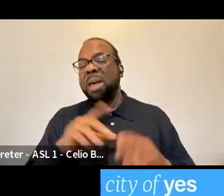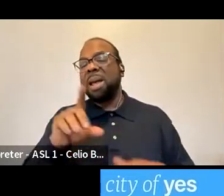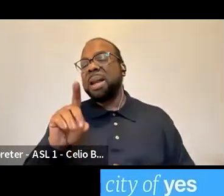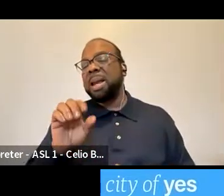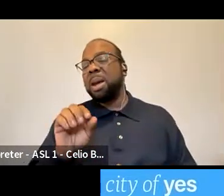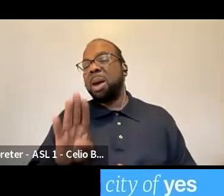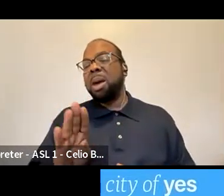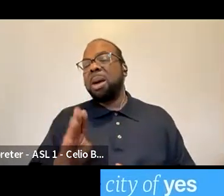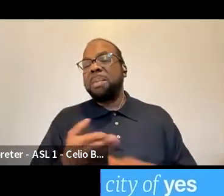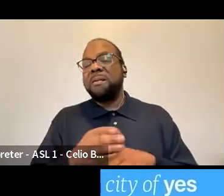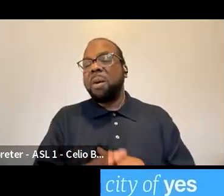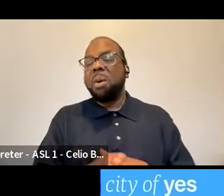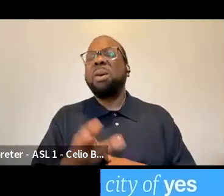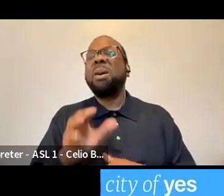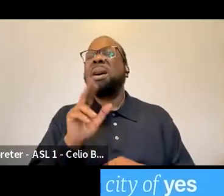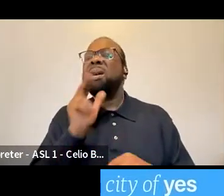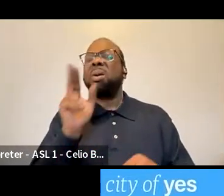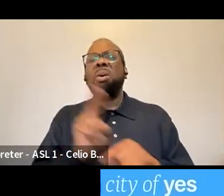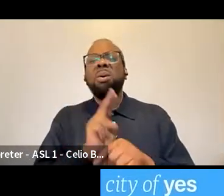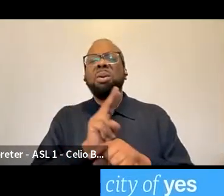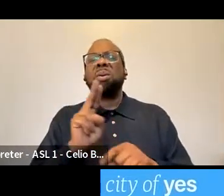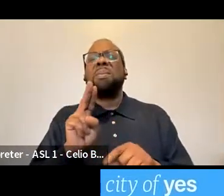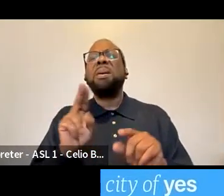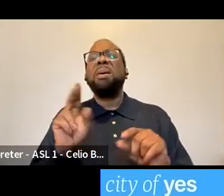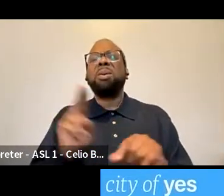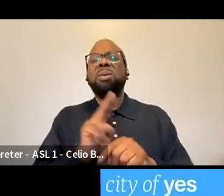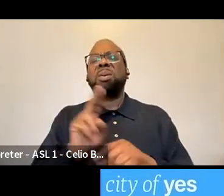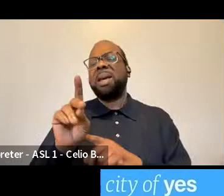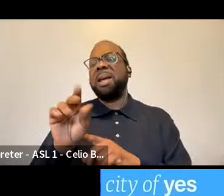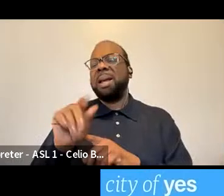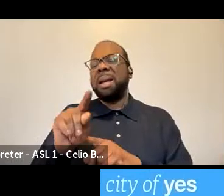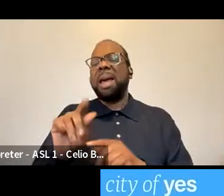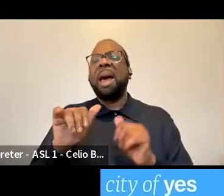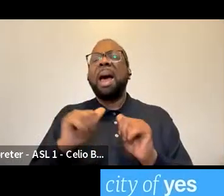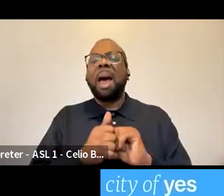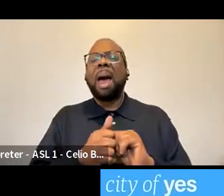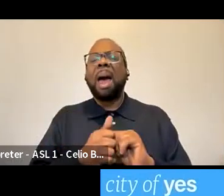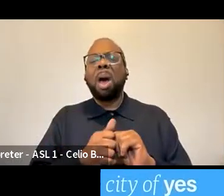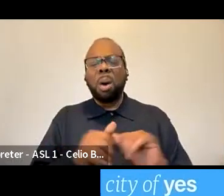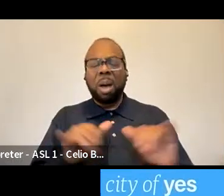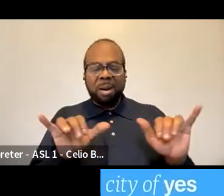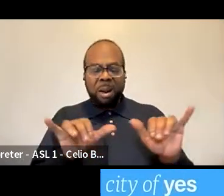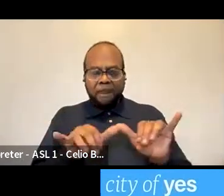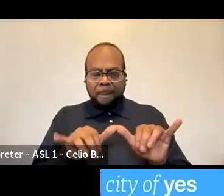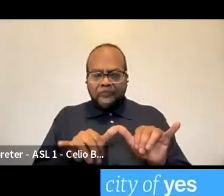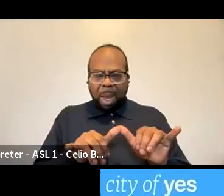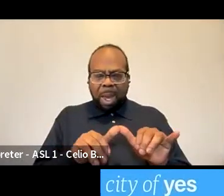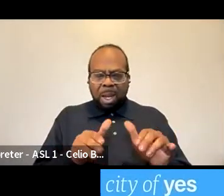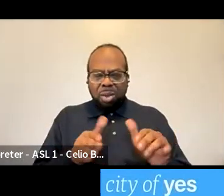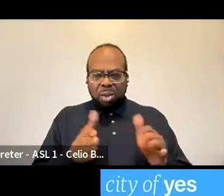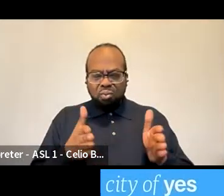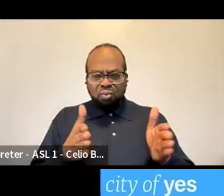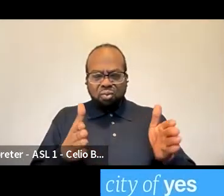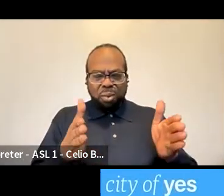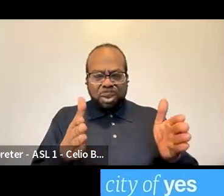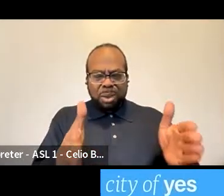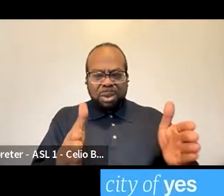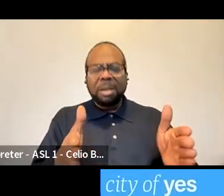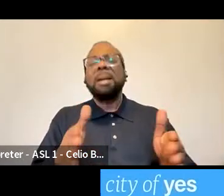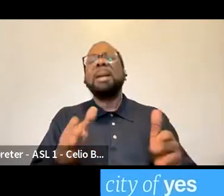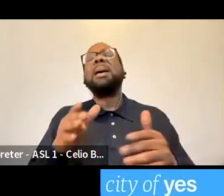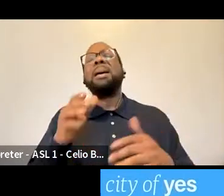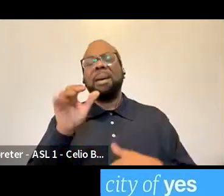they don't enforce these by using that database. They enforce these by examining the measure of the width of the street. And so